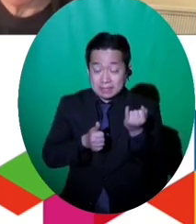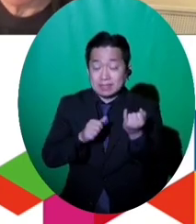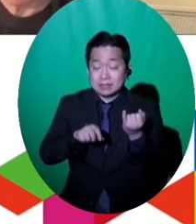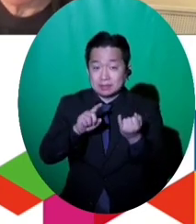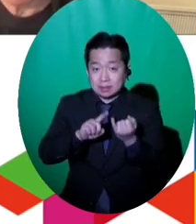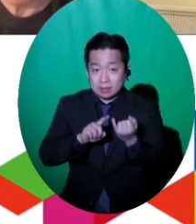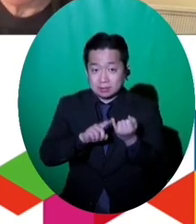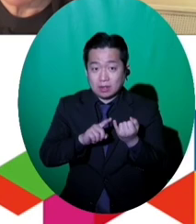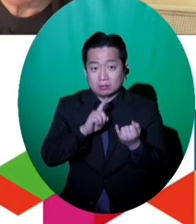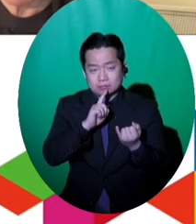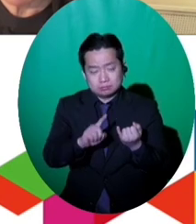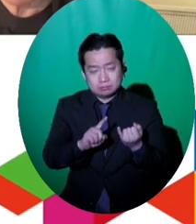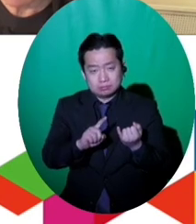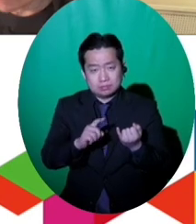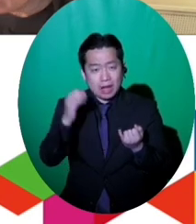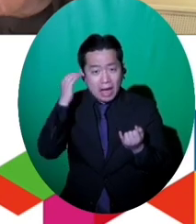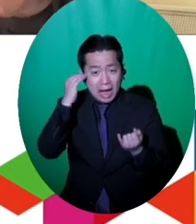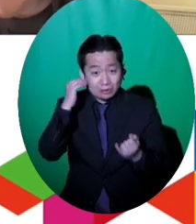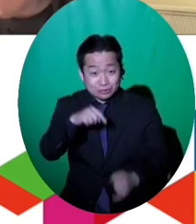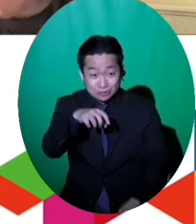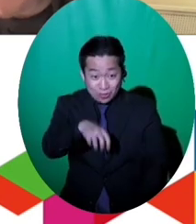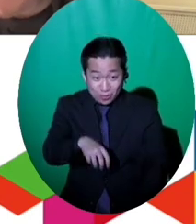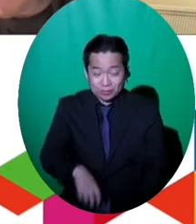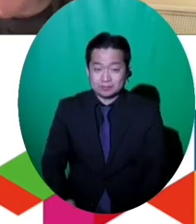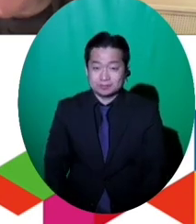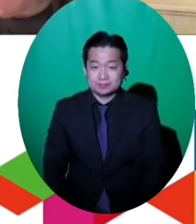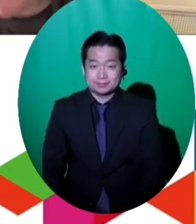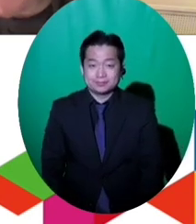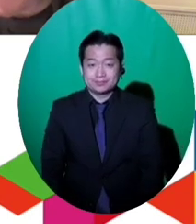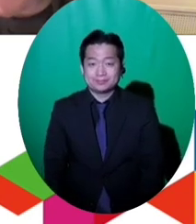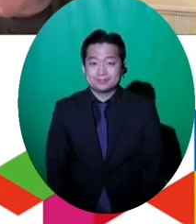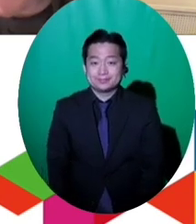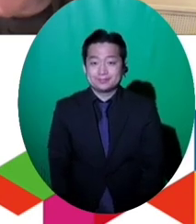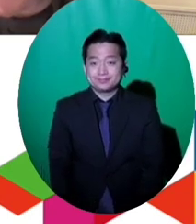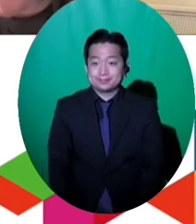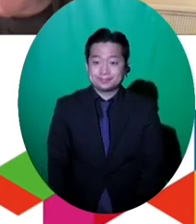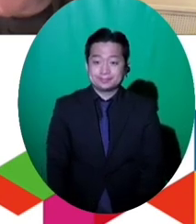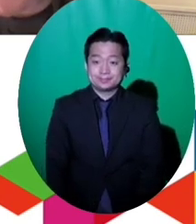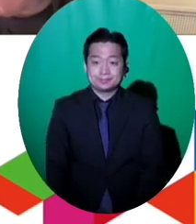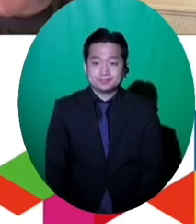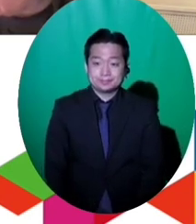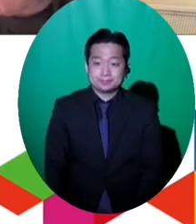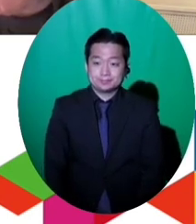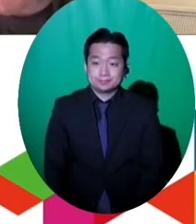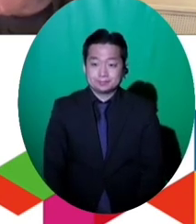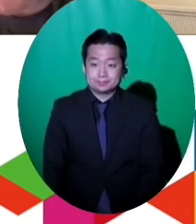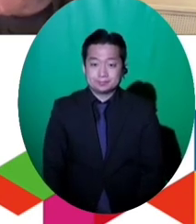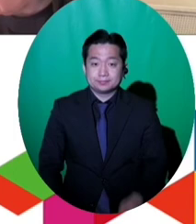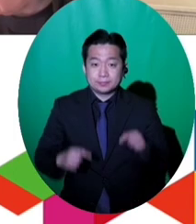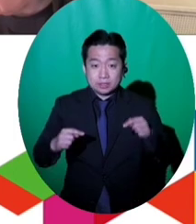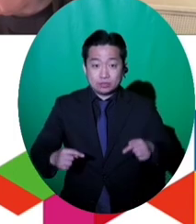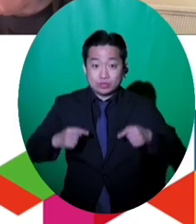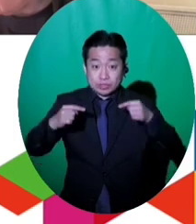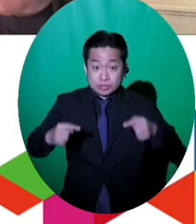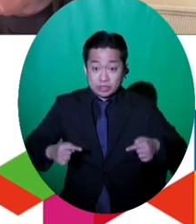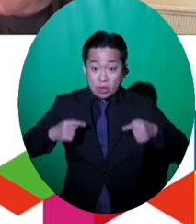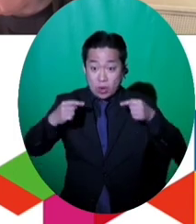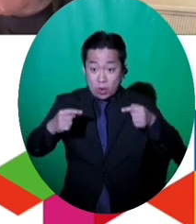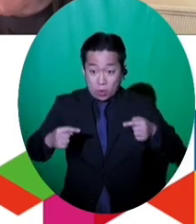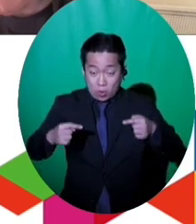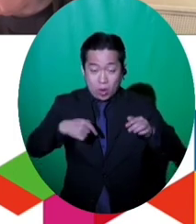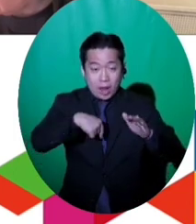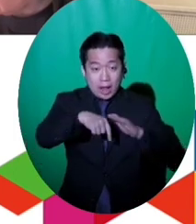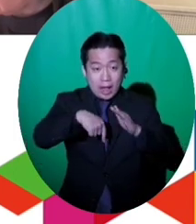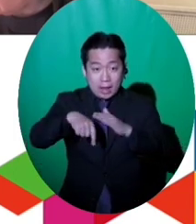only a handful of independent stores, bookstores, cafes that wheelchair users could go in. Mm-hmm.